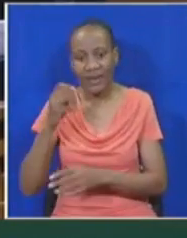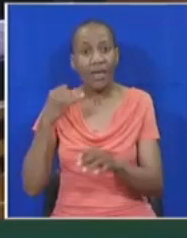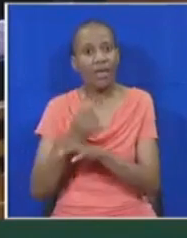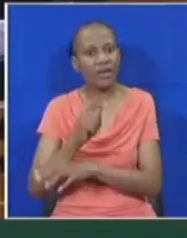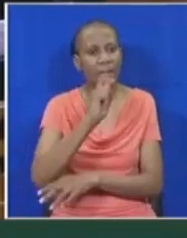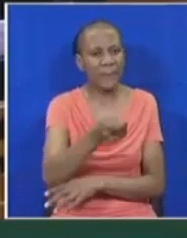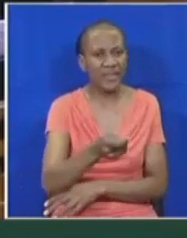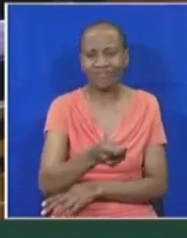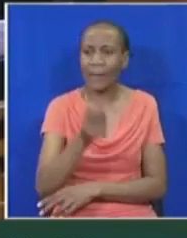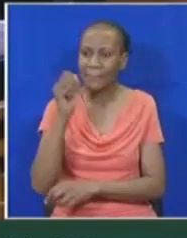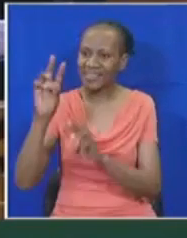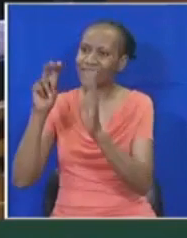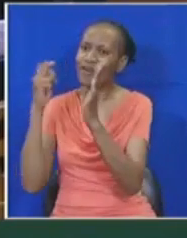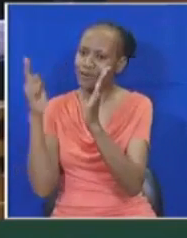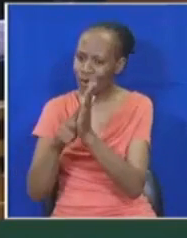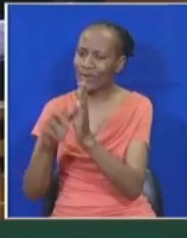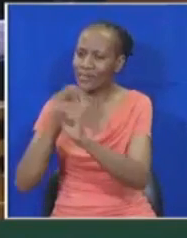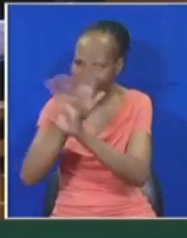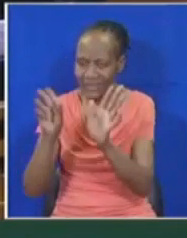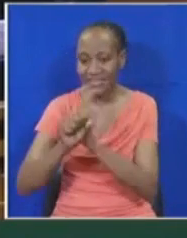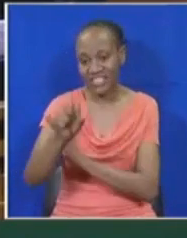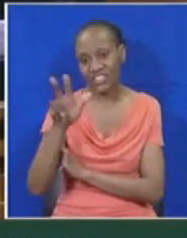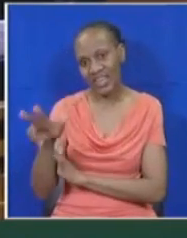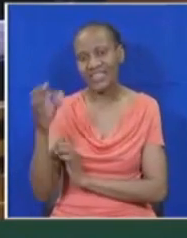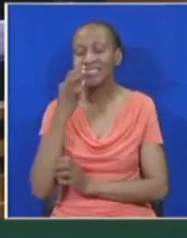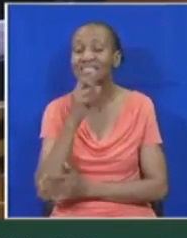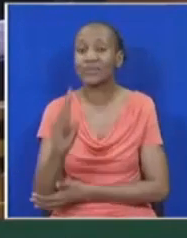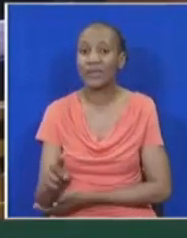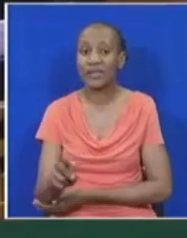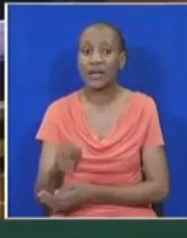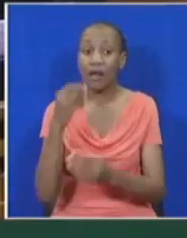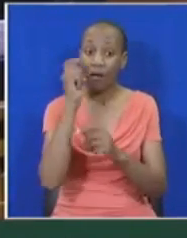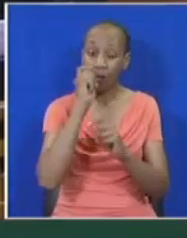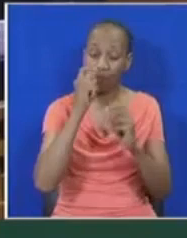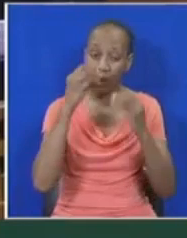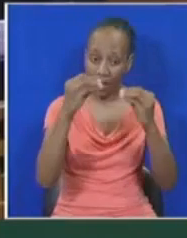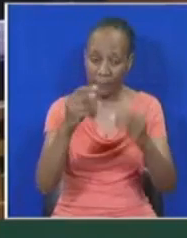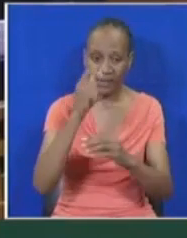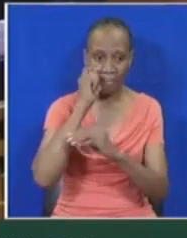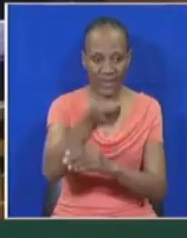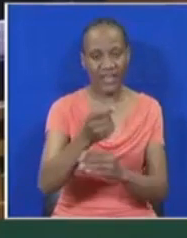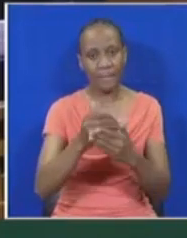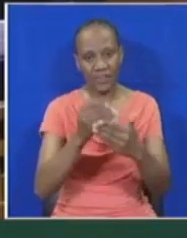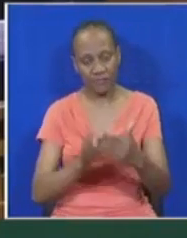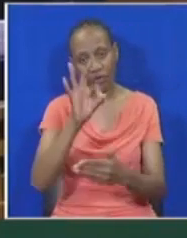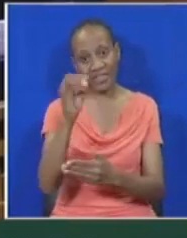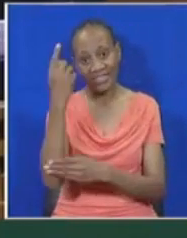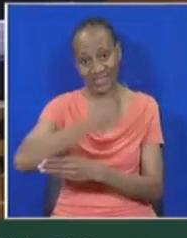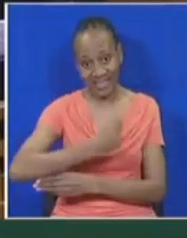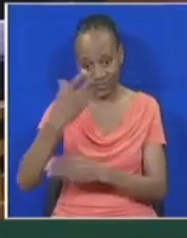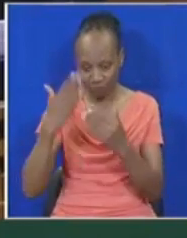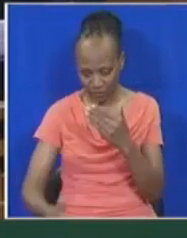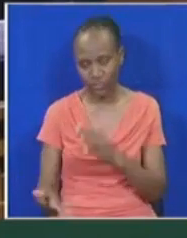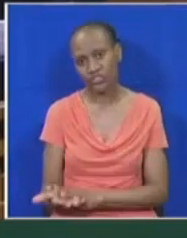per Treasury Regulation Section 8, which clearly stipulates that invoices must be paid within 30 days from the date of invoice.